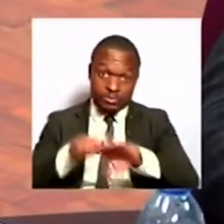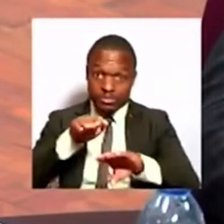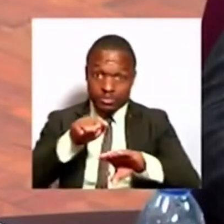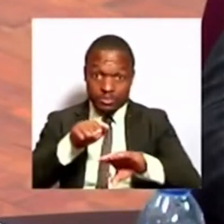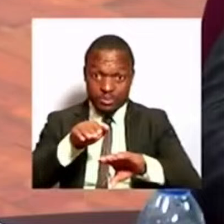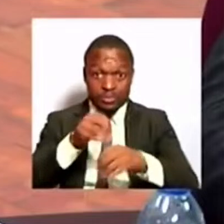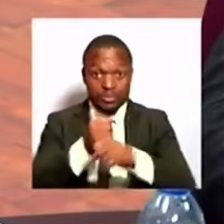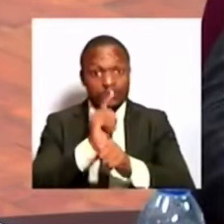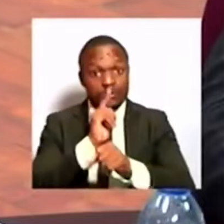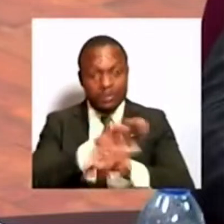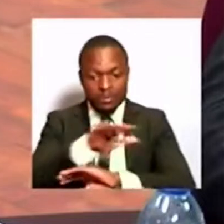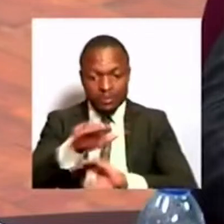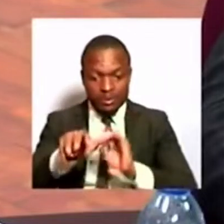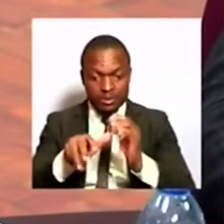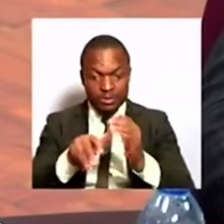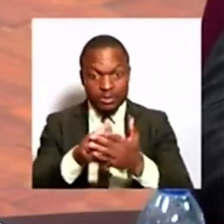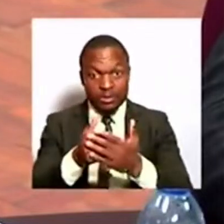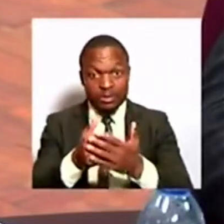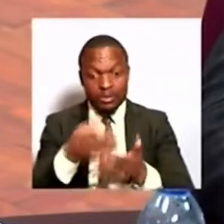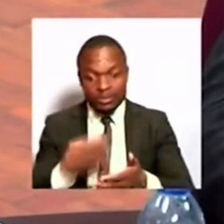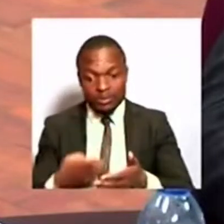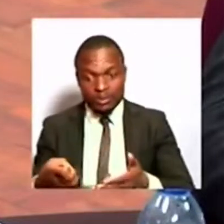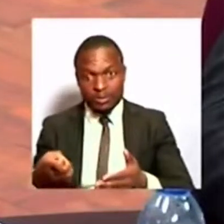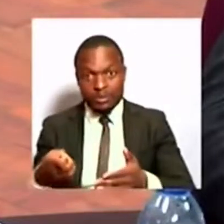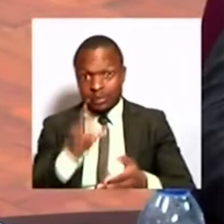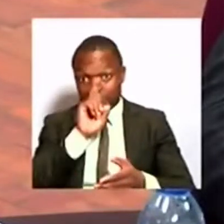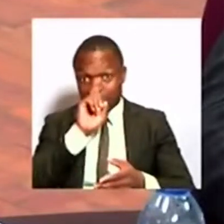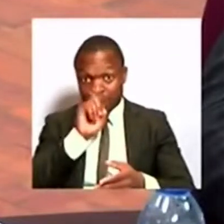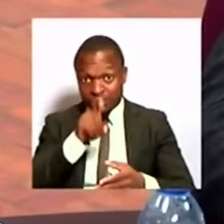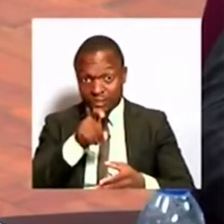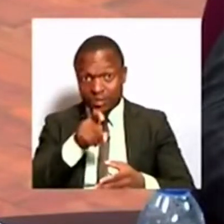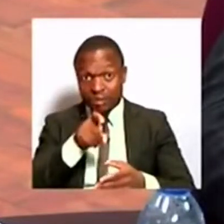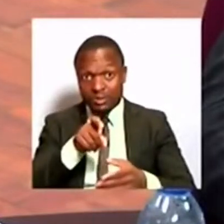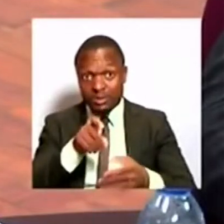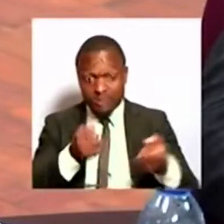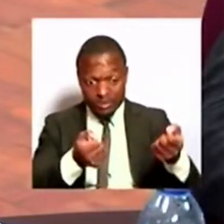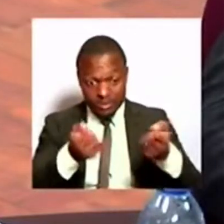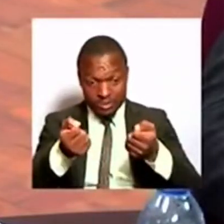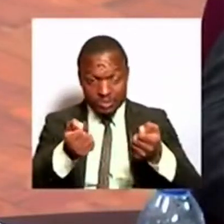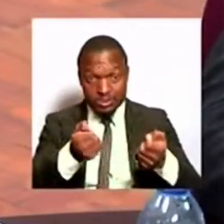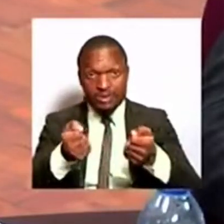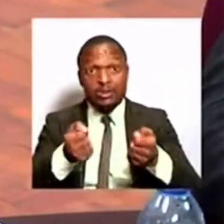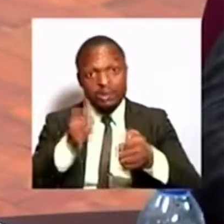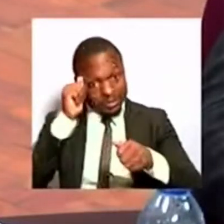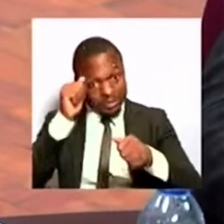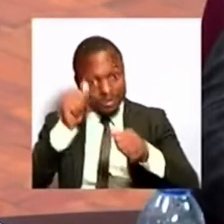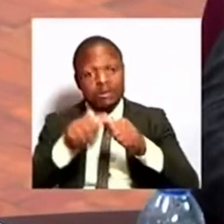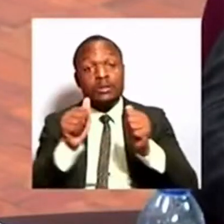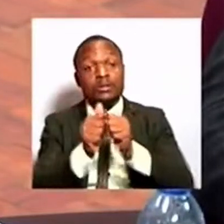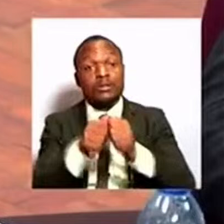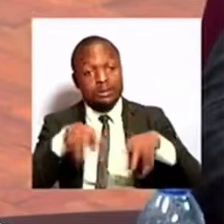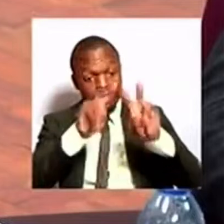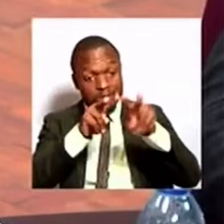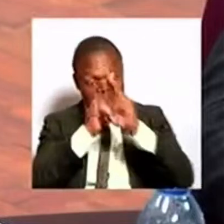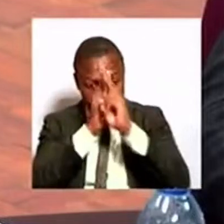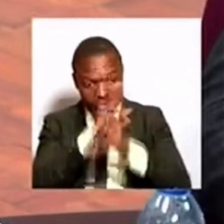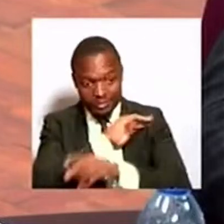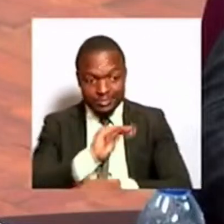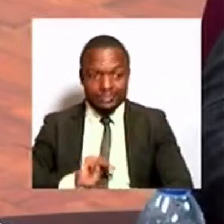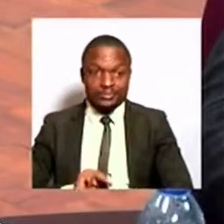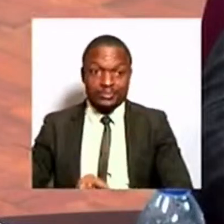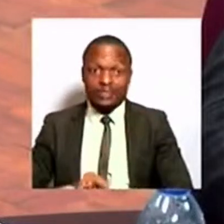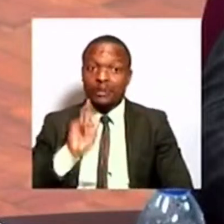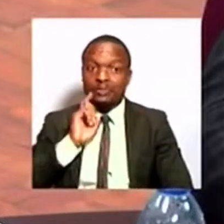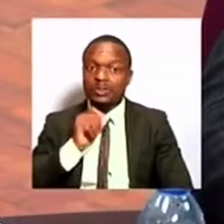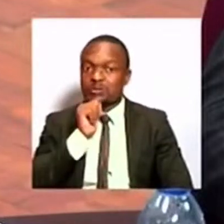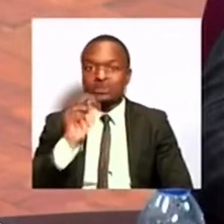our equipment are insured and motor vehicles. But I totally agree with the observation of the Honourable Member of Parliament that it